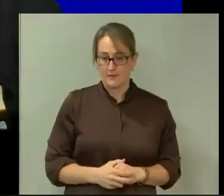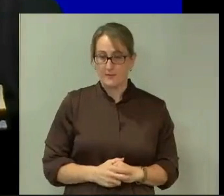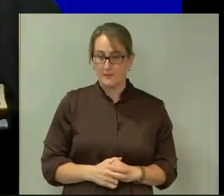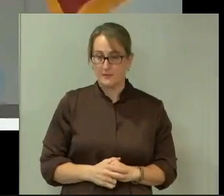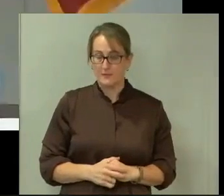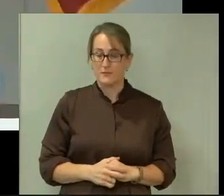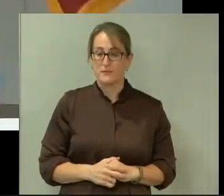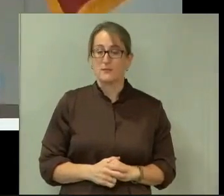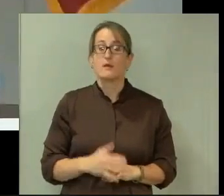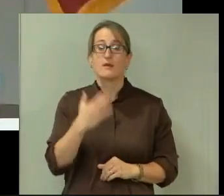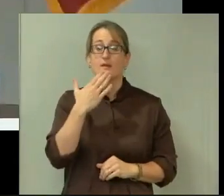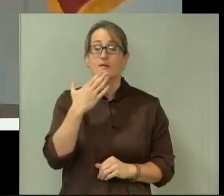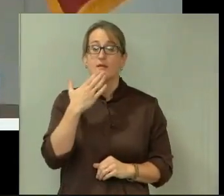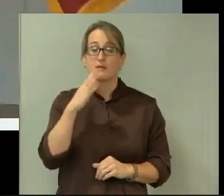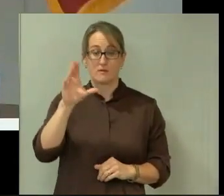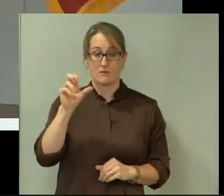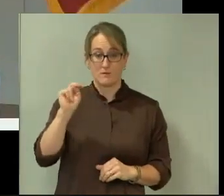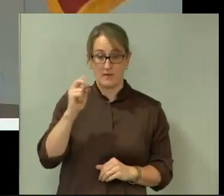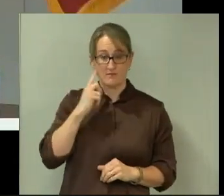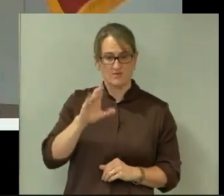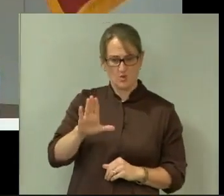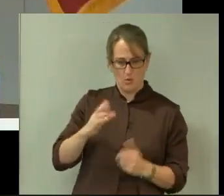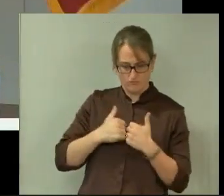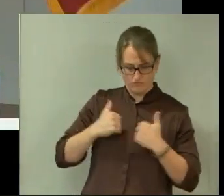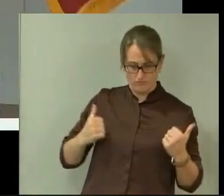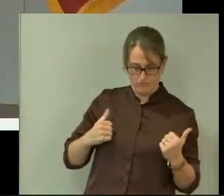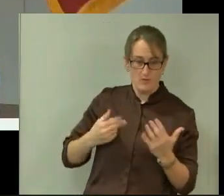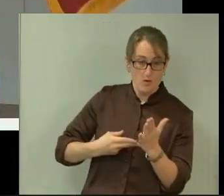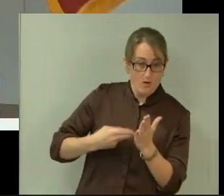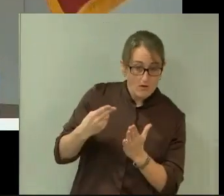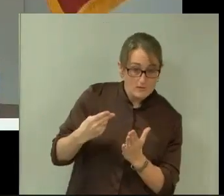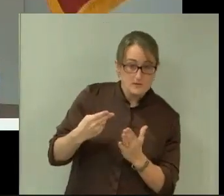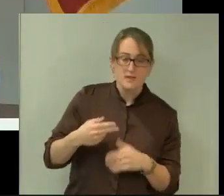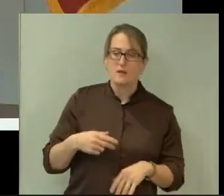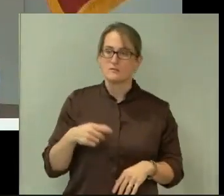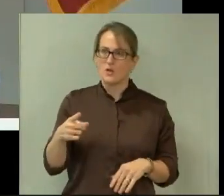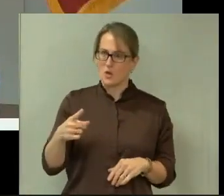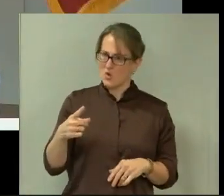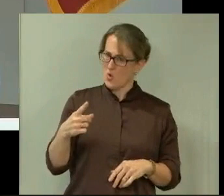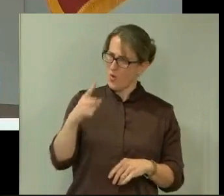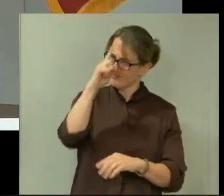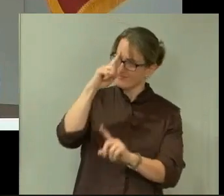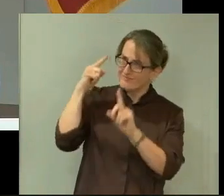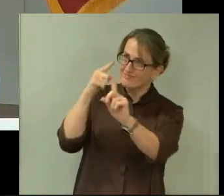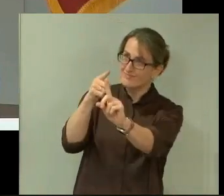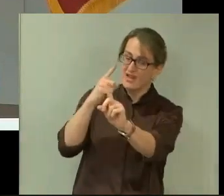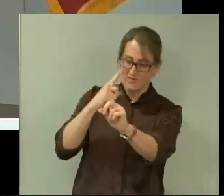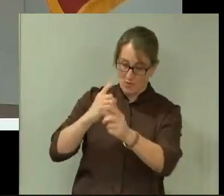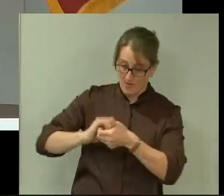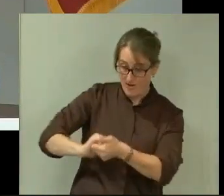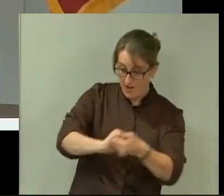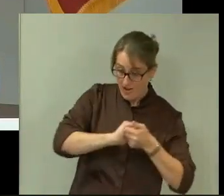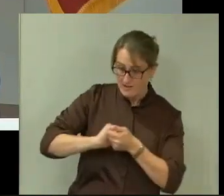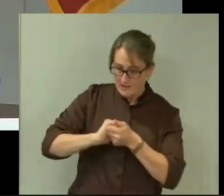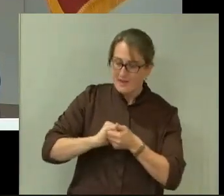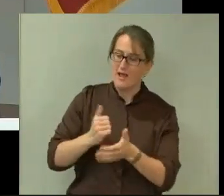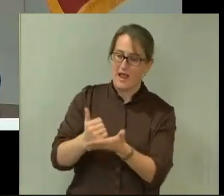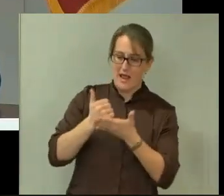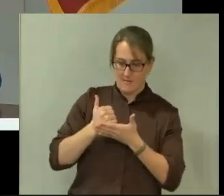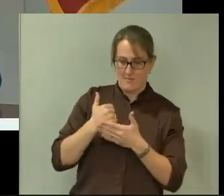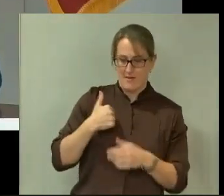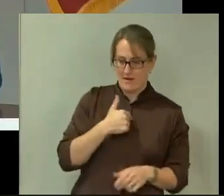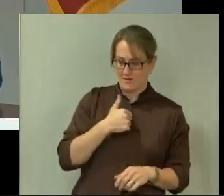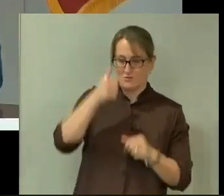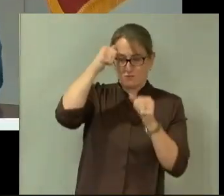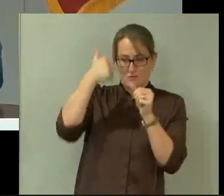Thank you so much, Ben, for your honesty, your collaborative mindset, and reminding us how important the